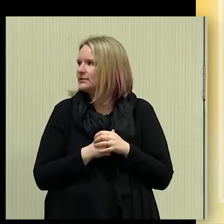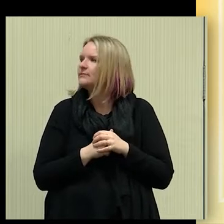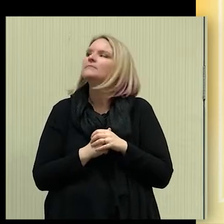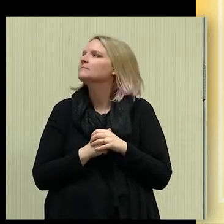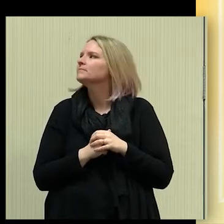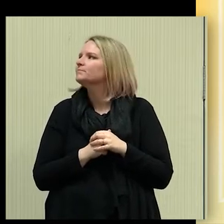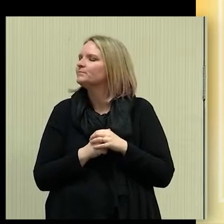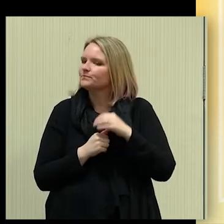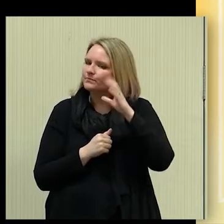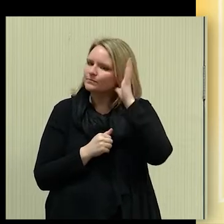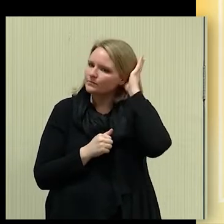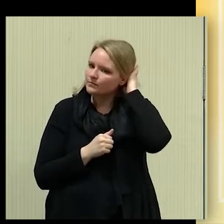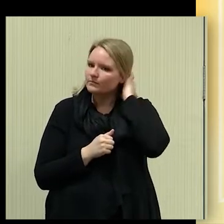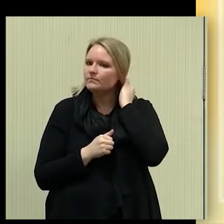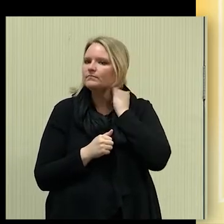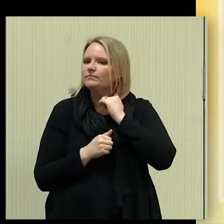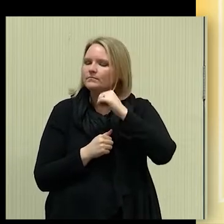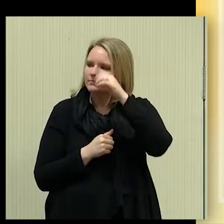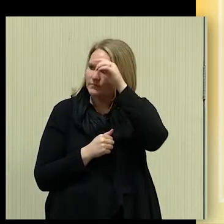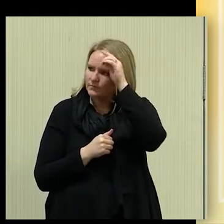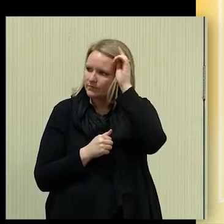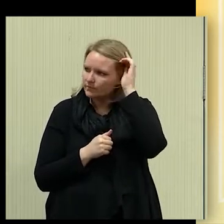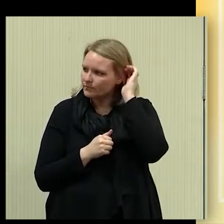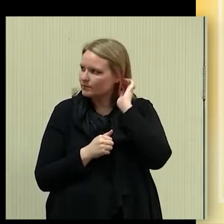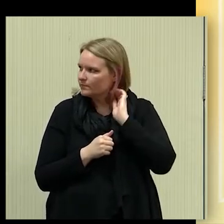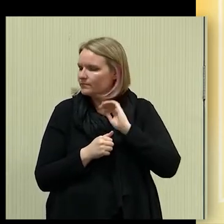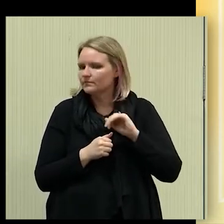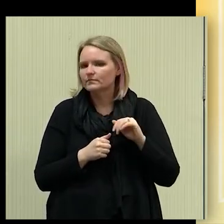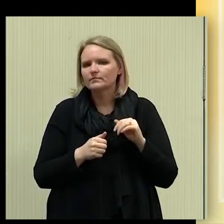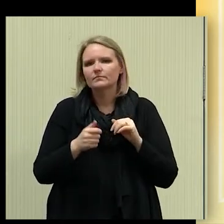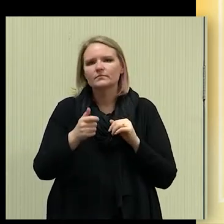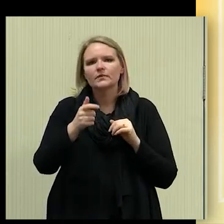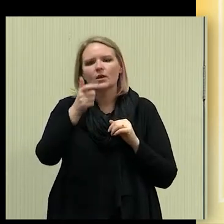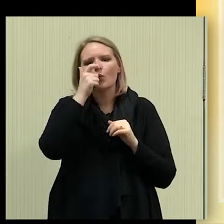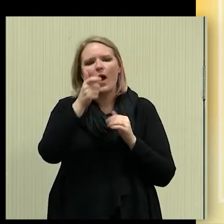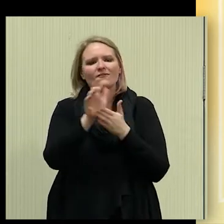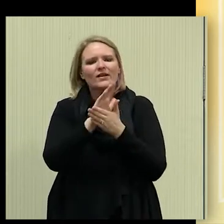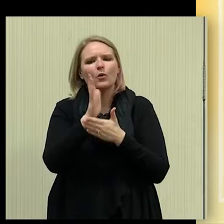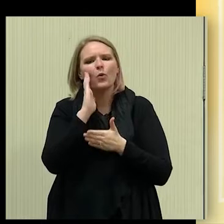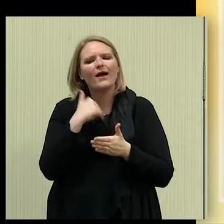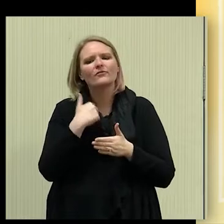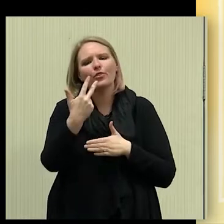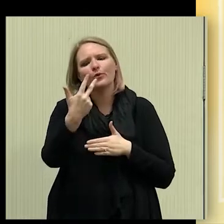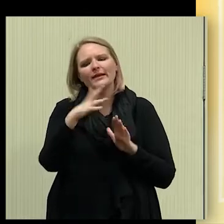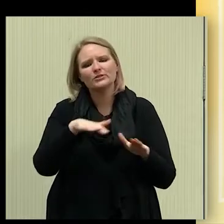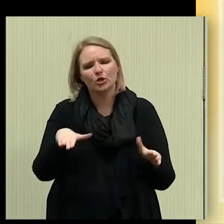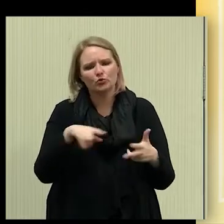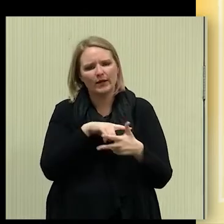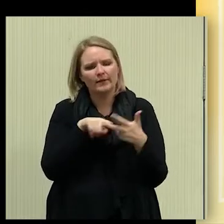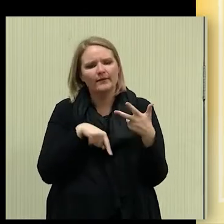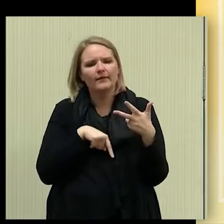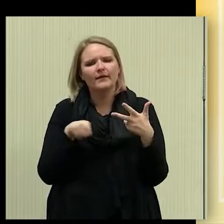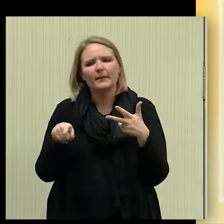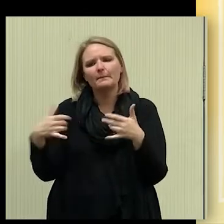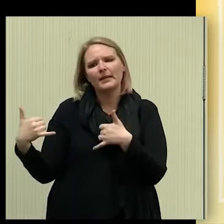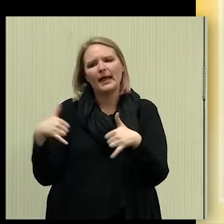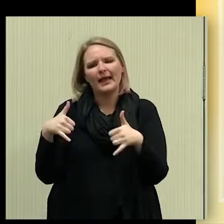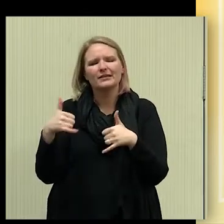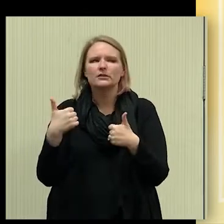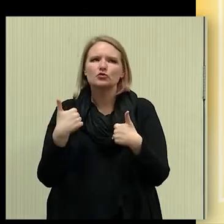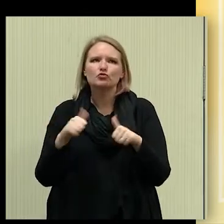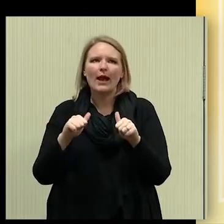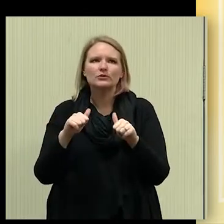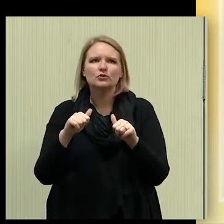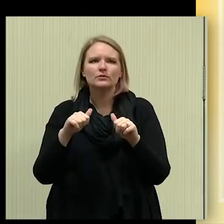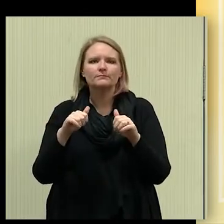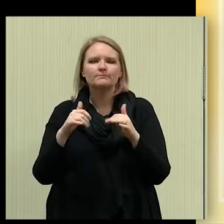So I want you to watch this video. There are going to be 3 kids in it trying to play in a